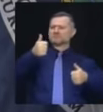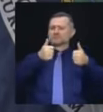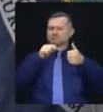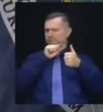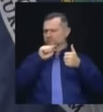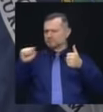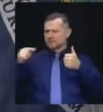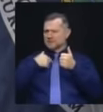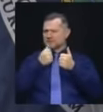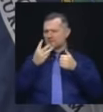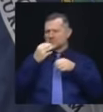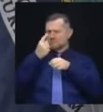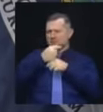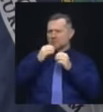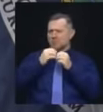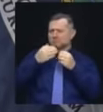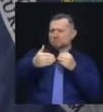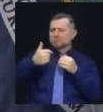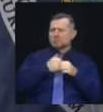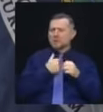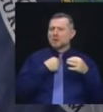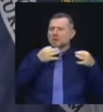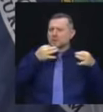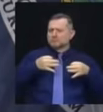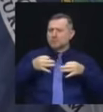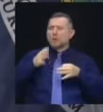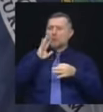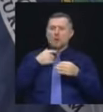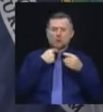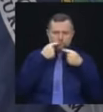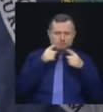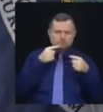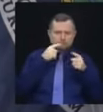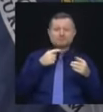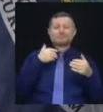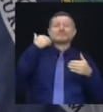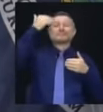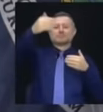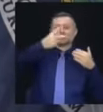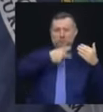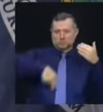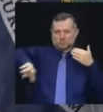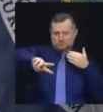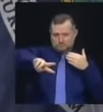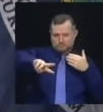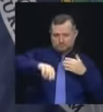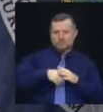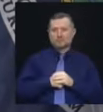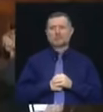and I'll be happy to announce them in 2 weeks. Also, we're looking for Dan Clark from PBS Now.